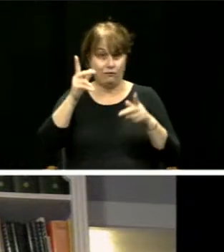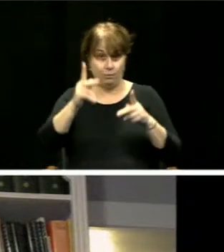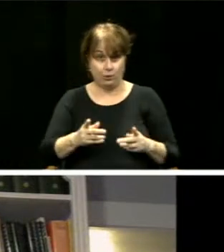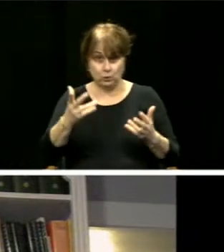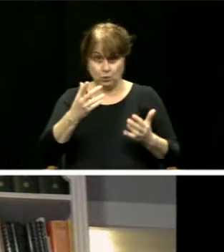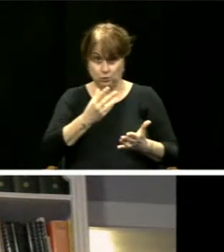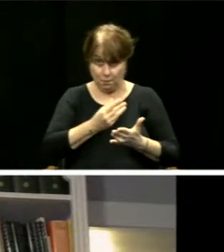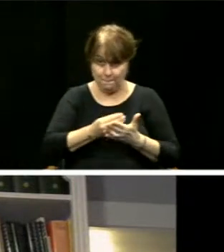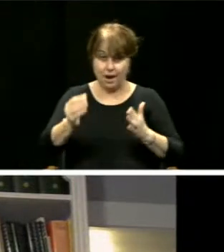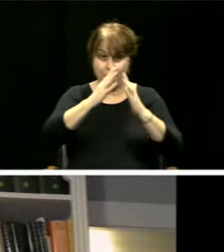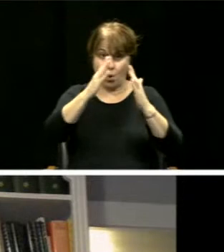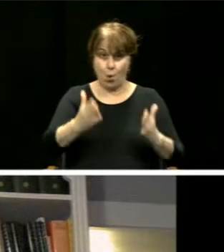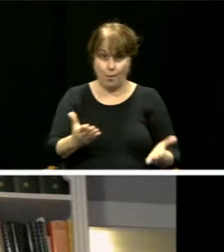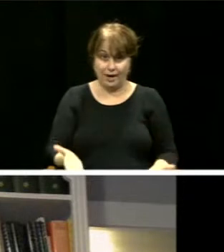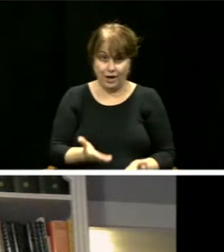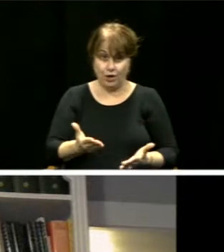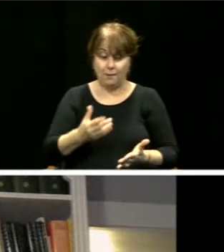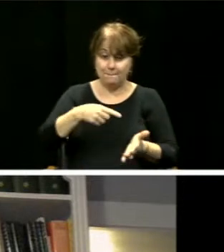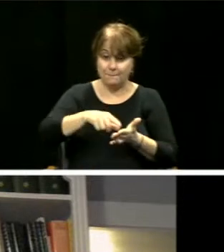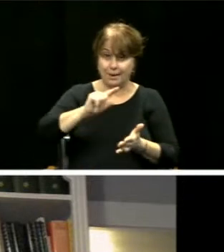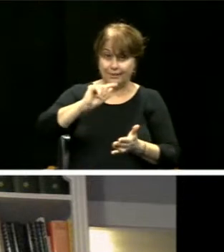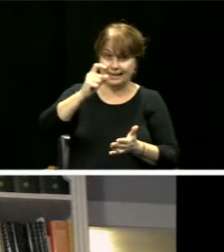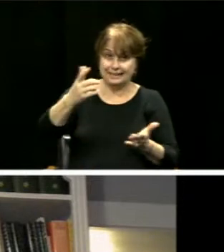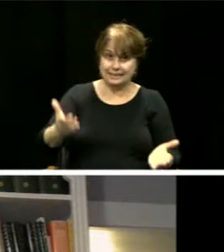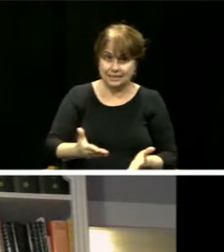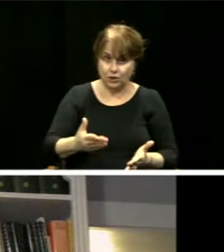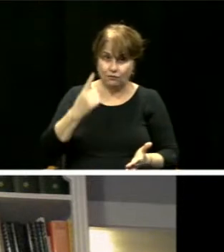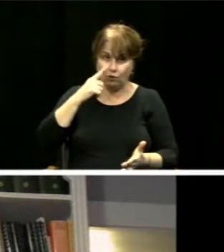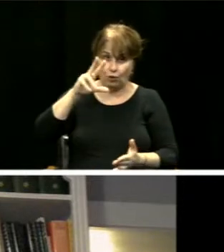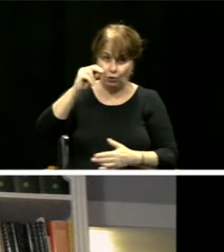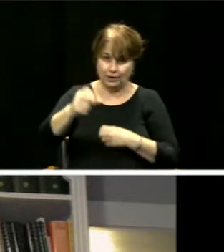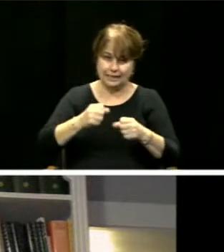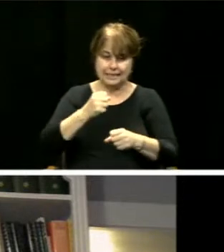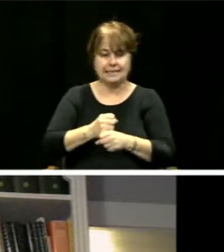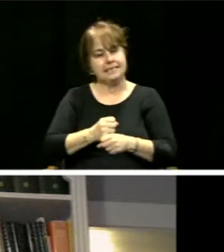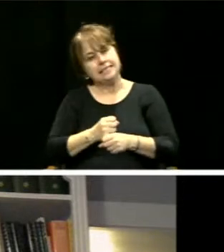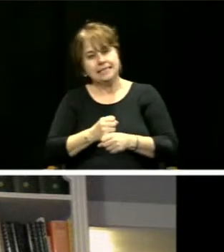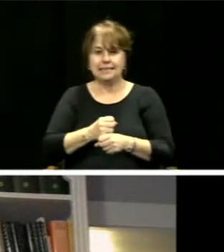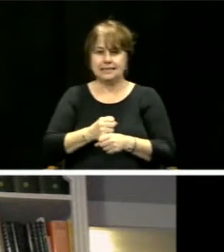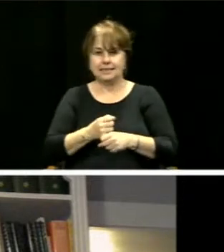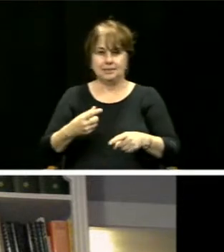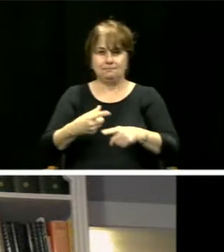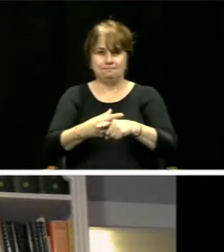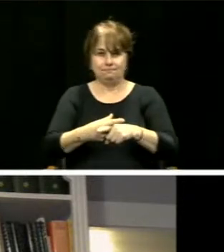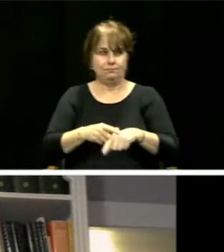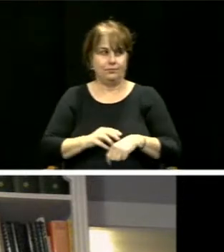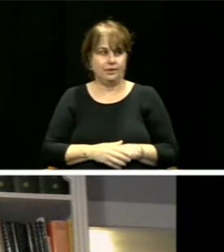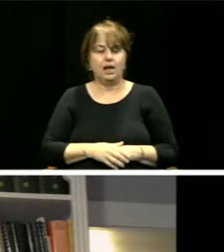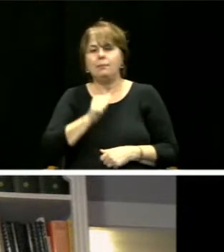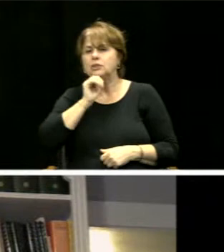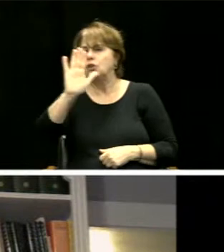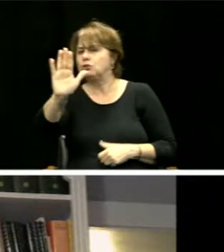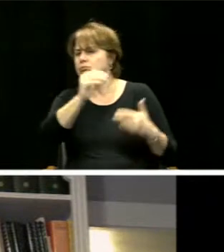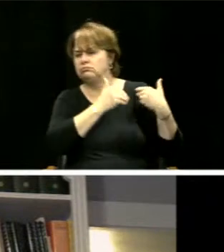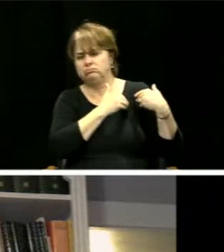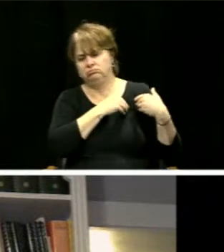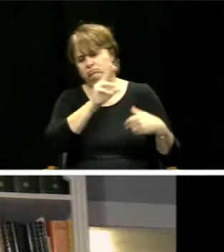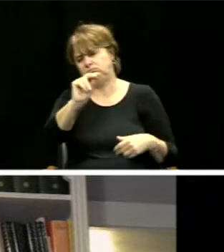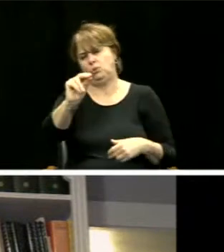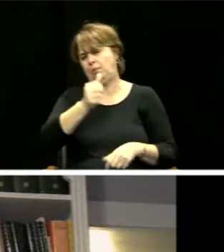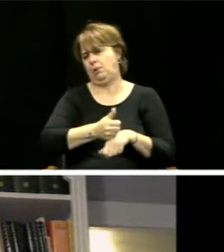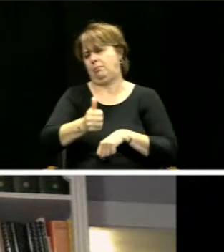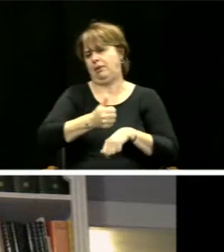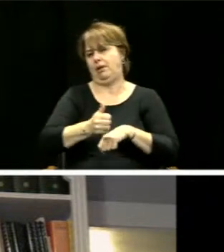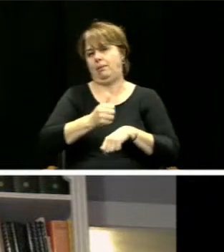here and pay taxes here for 30 years. And that's not on you guys' shoulders, I understand